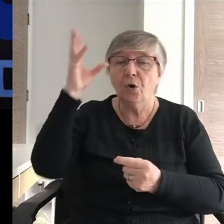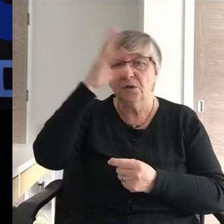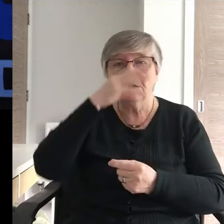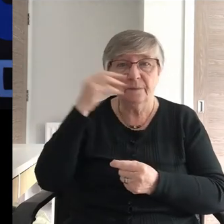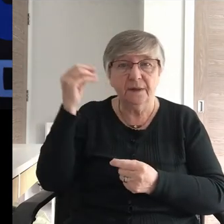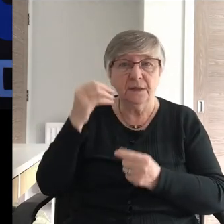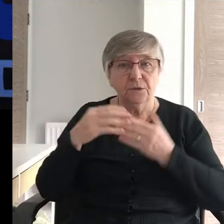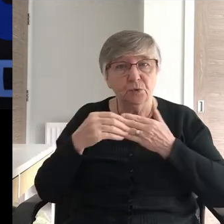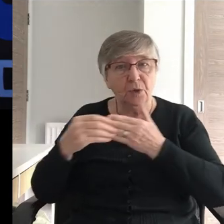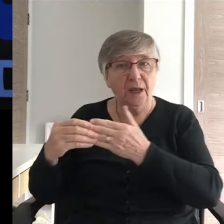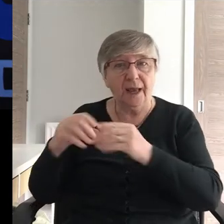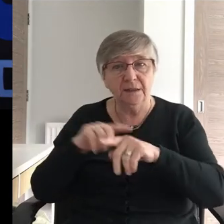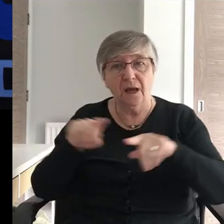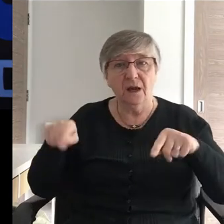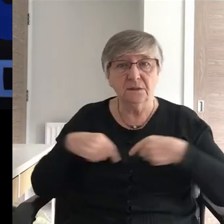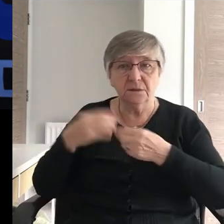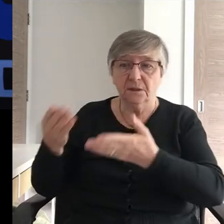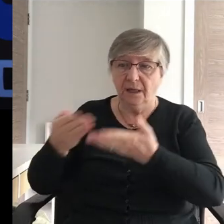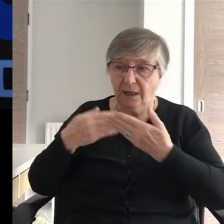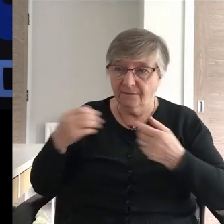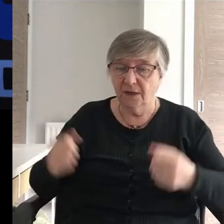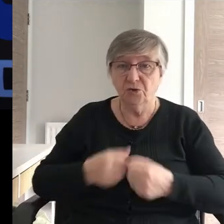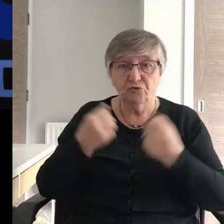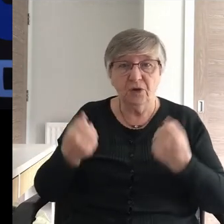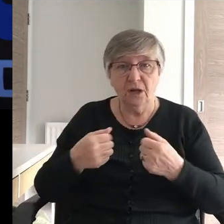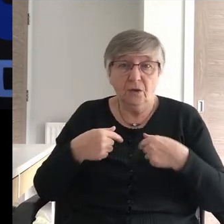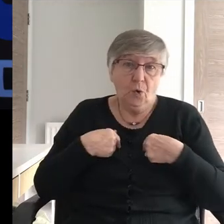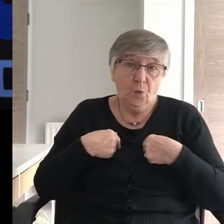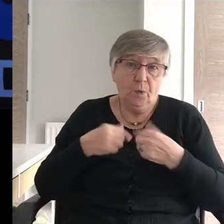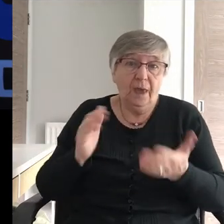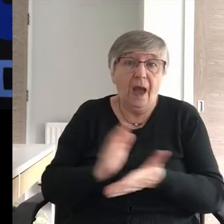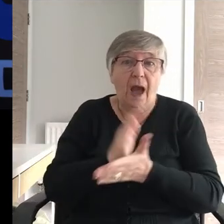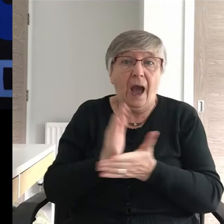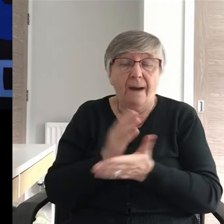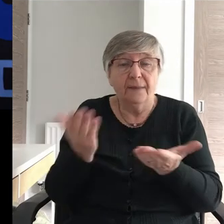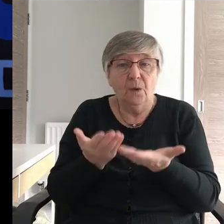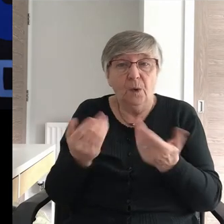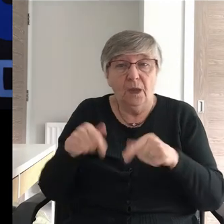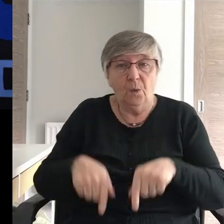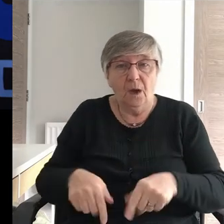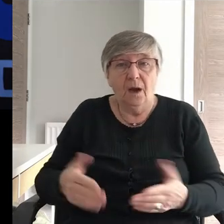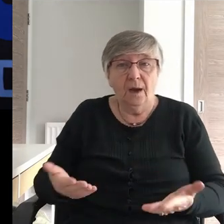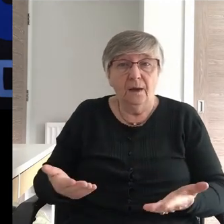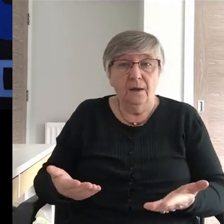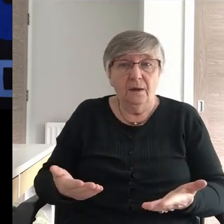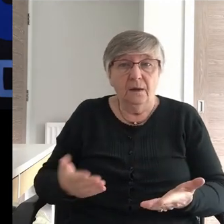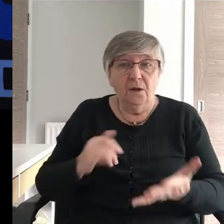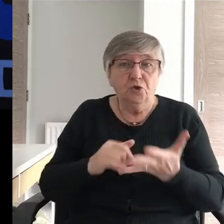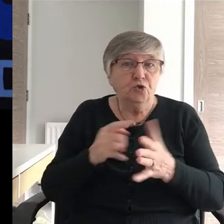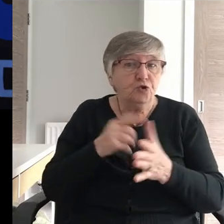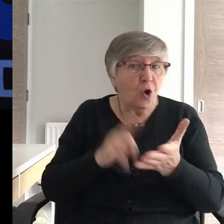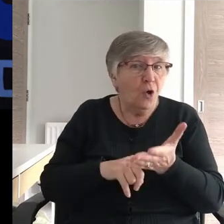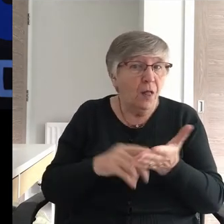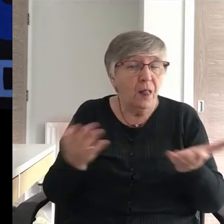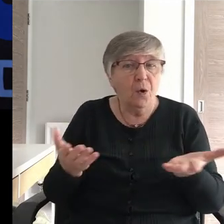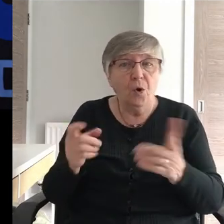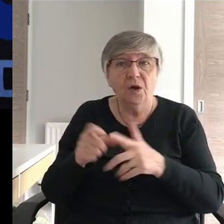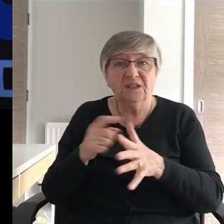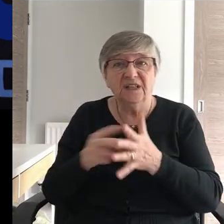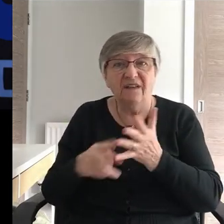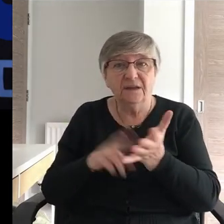and strengthen us? Or are we happy where we are? So, Saul or